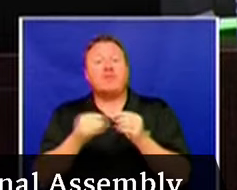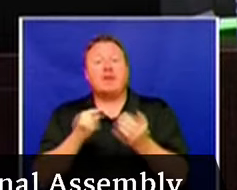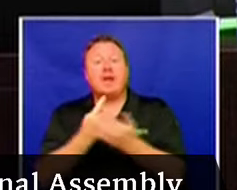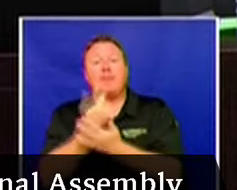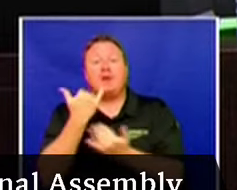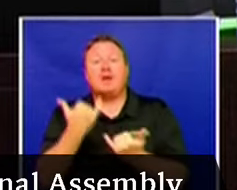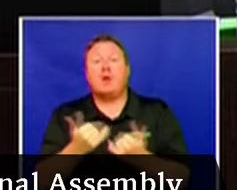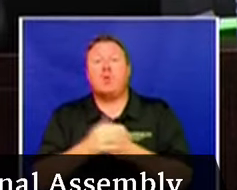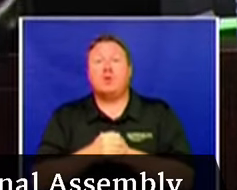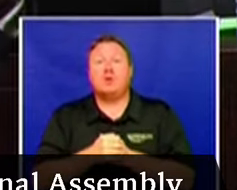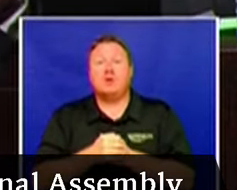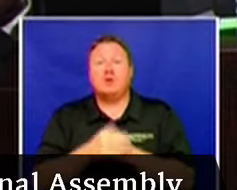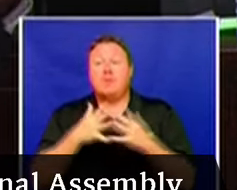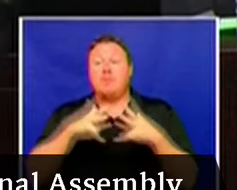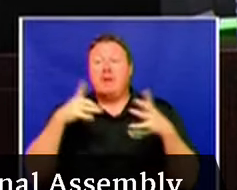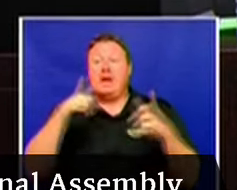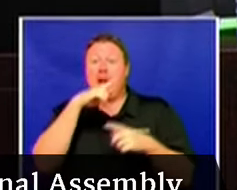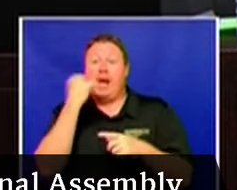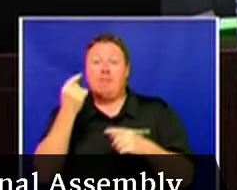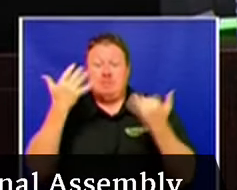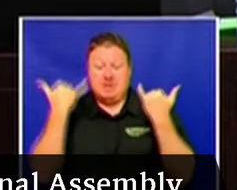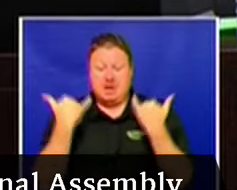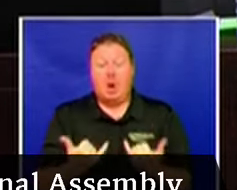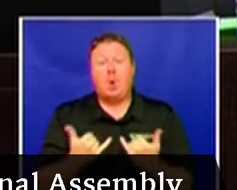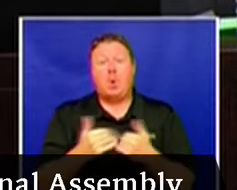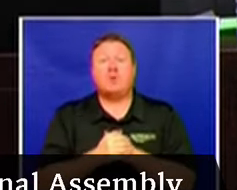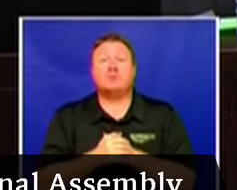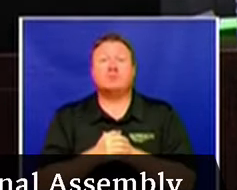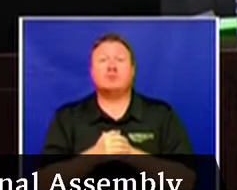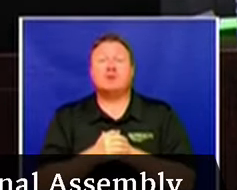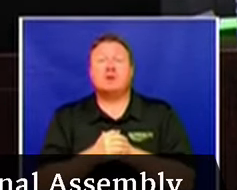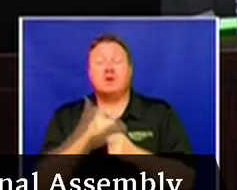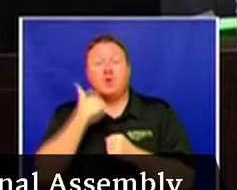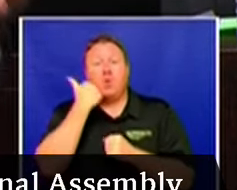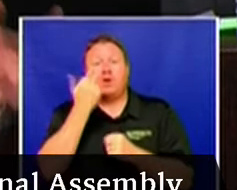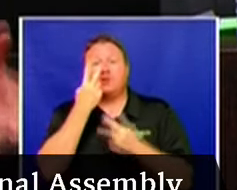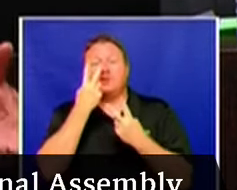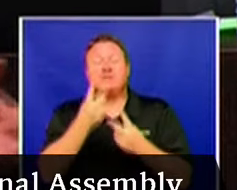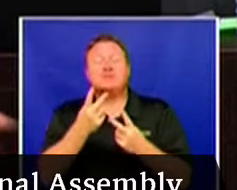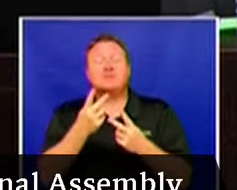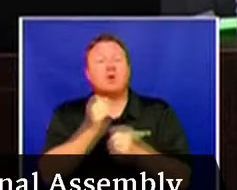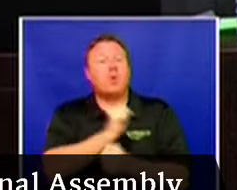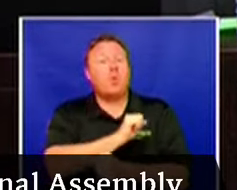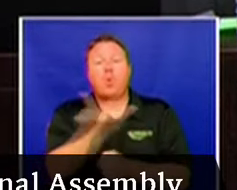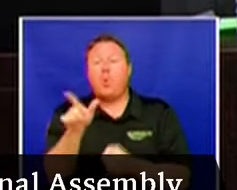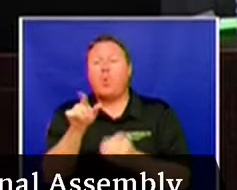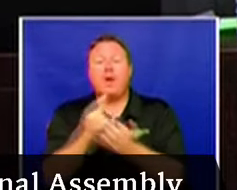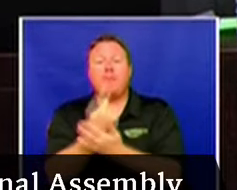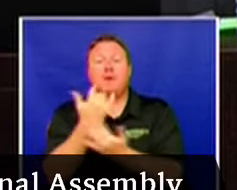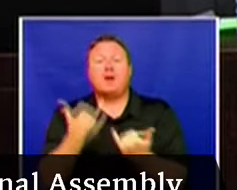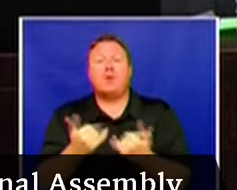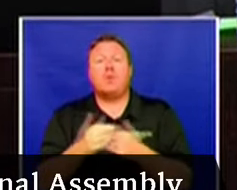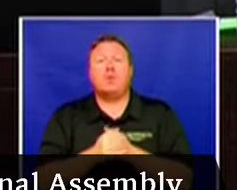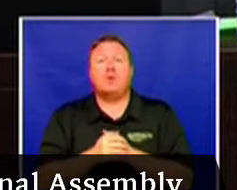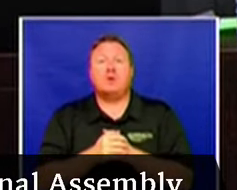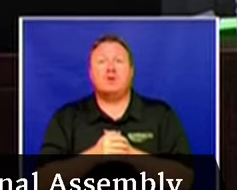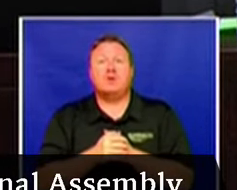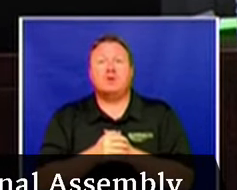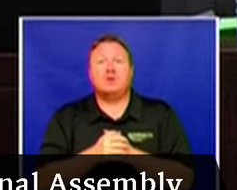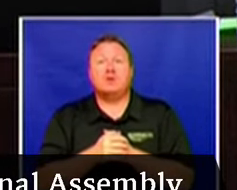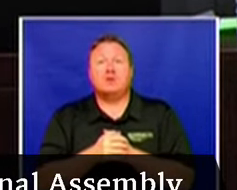see big names now. We want to see all those things happening now. And